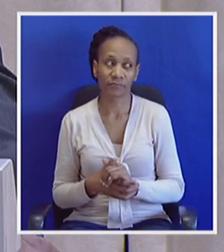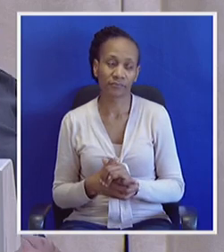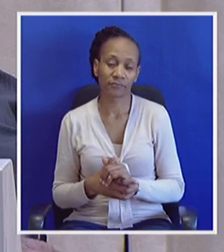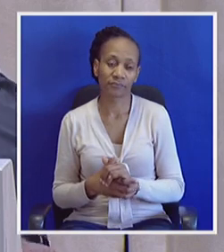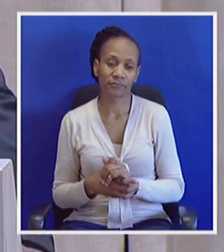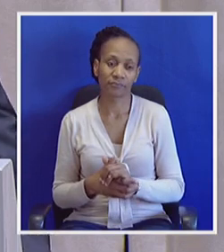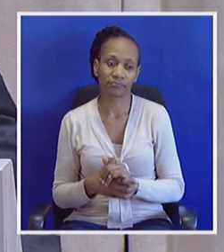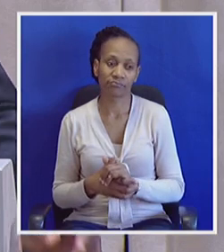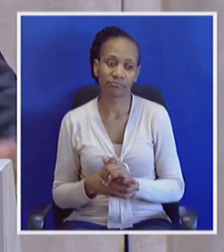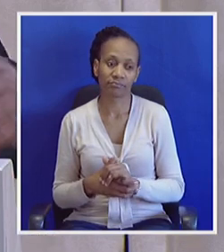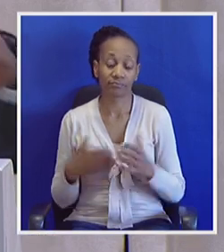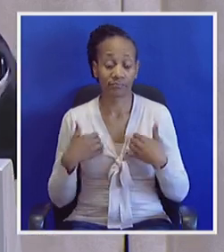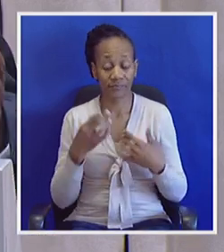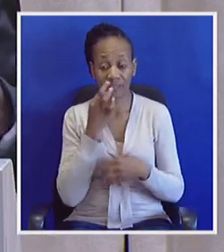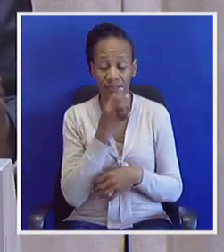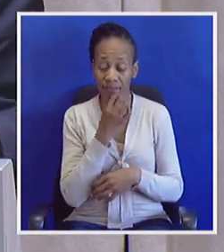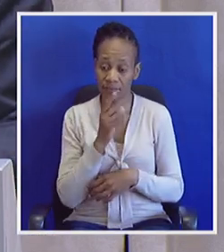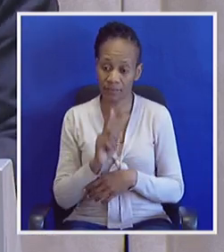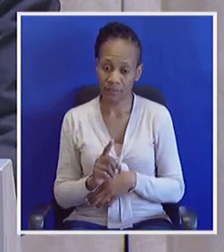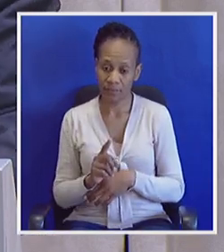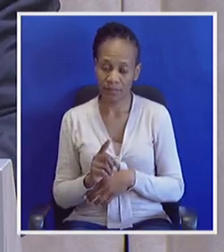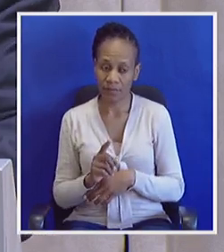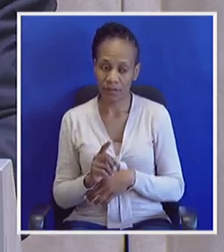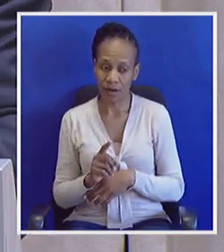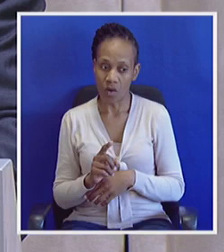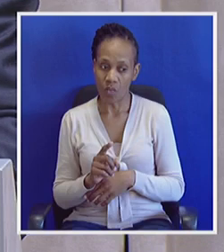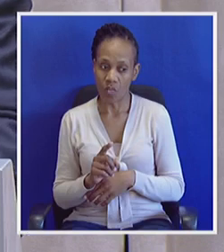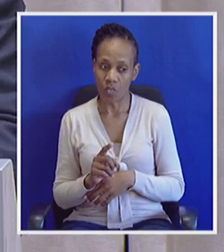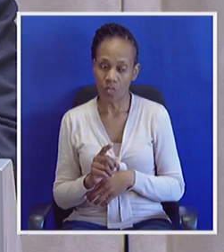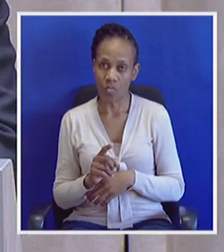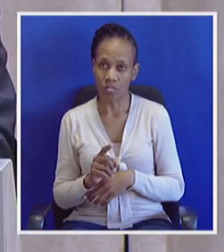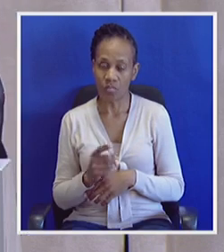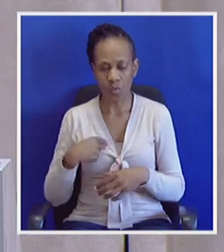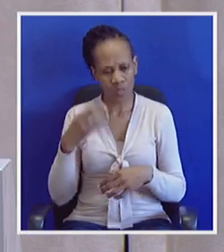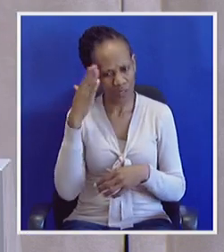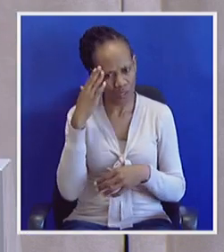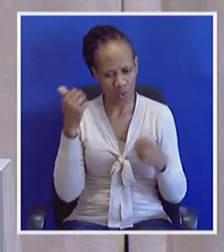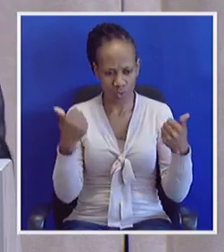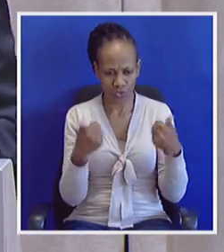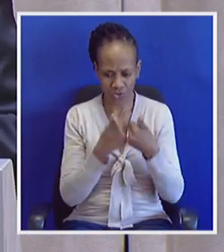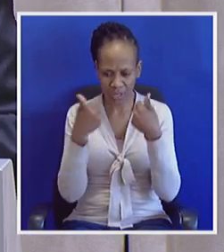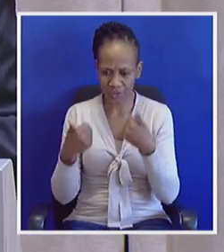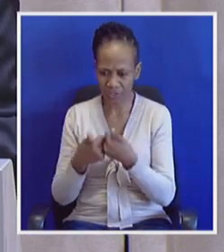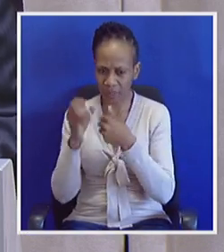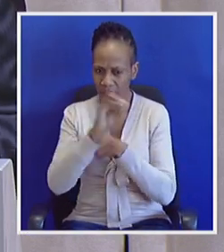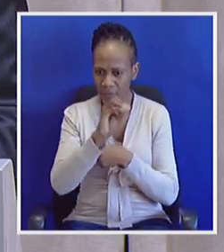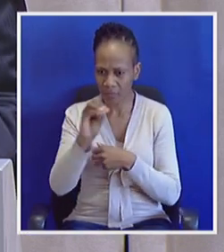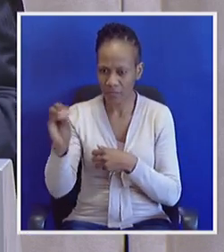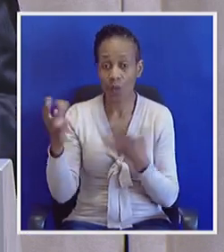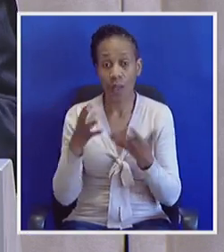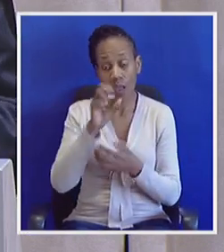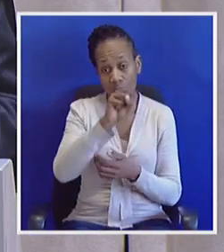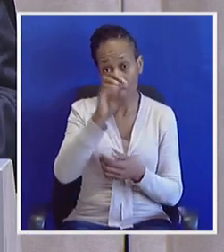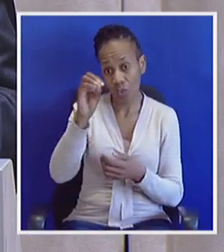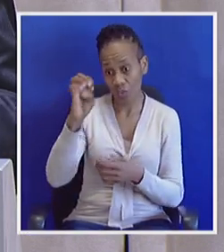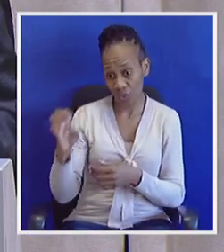As I was saying, we've identified the challenges that our state-owned enterprises face. We